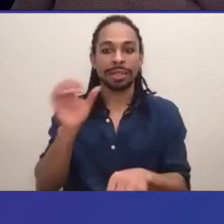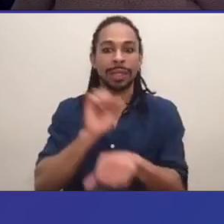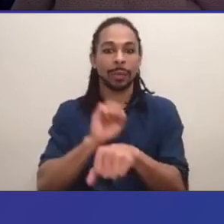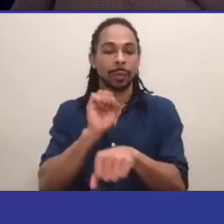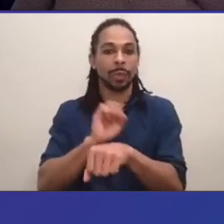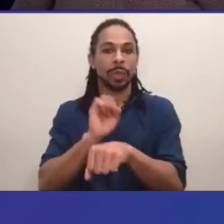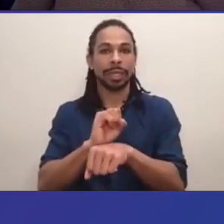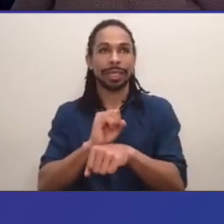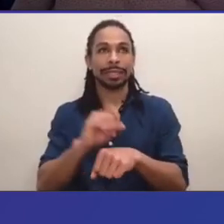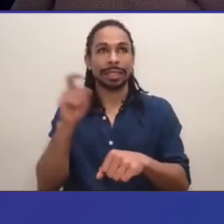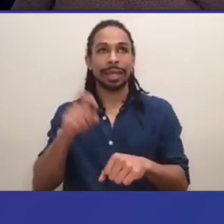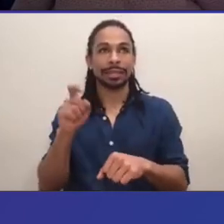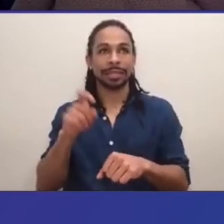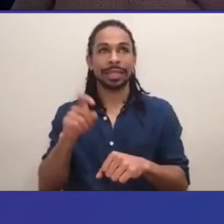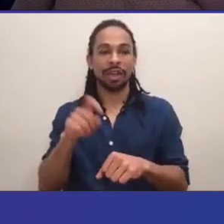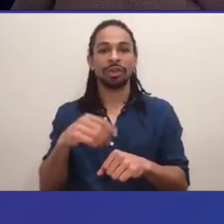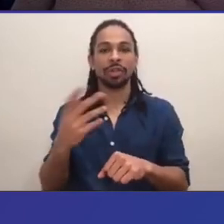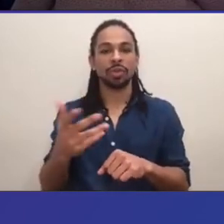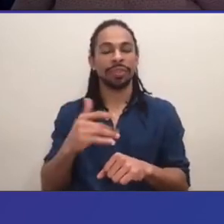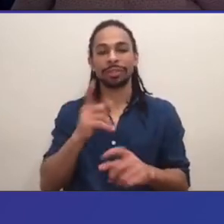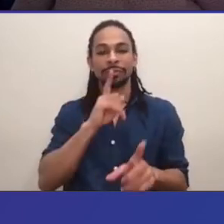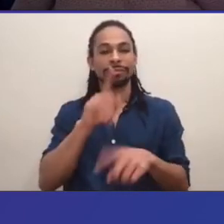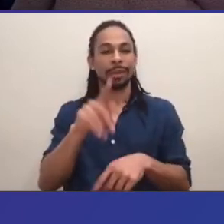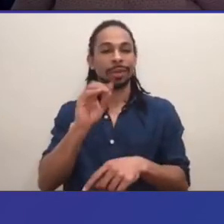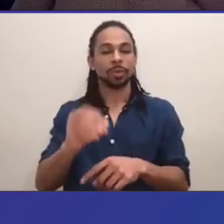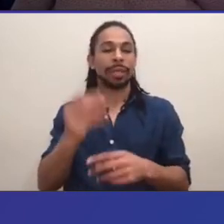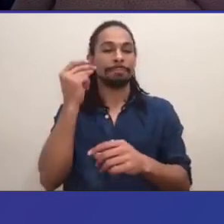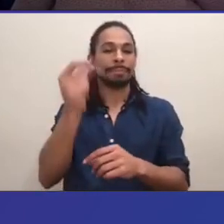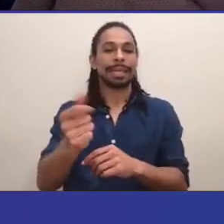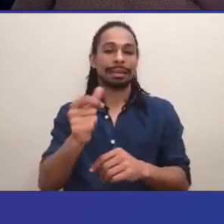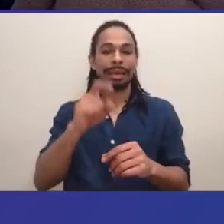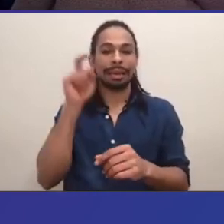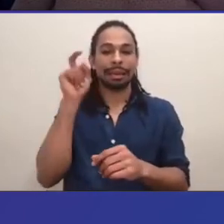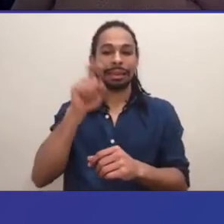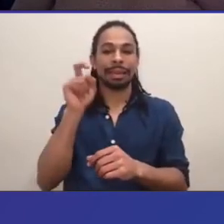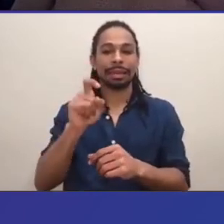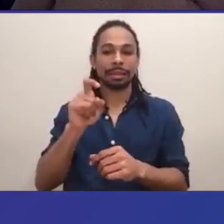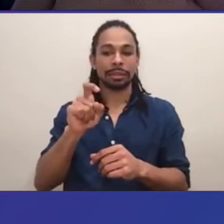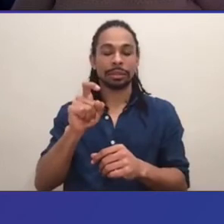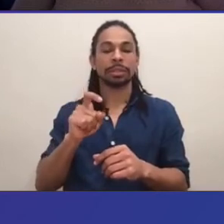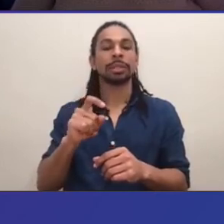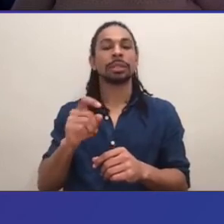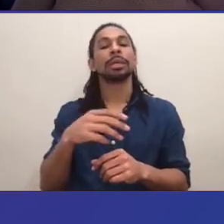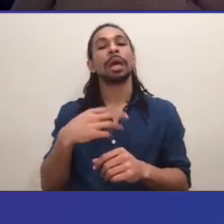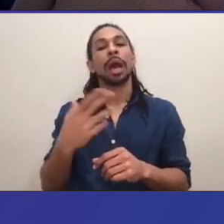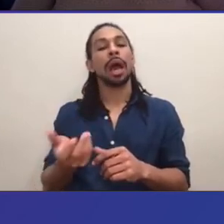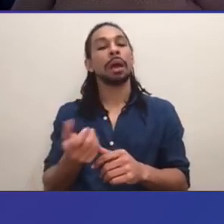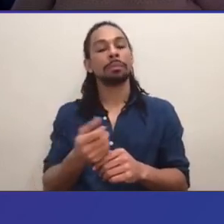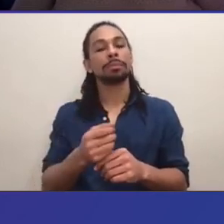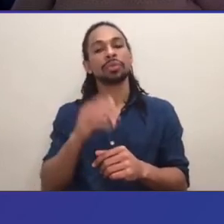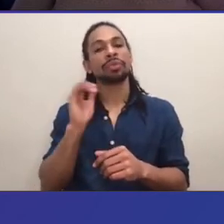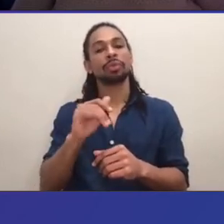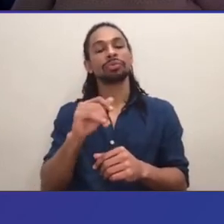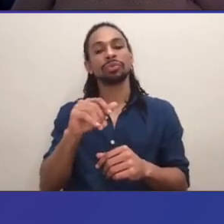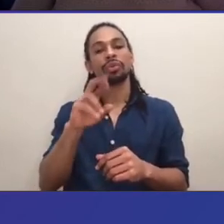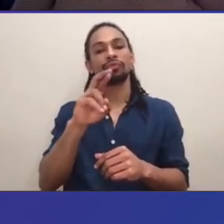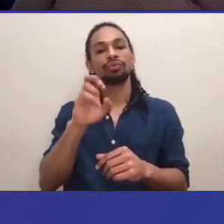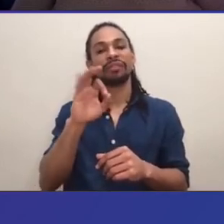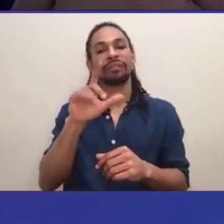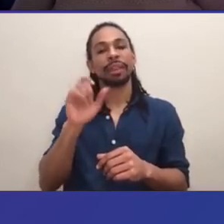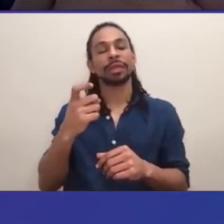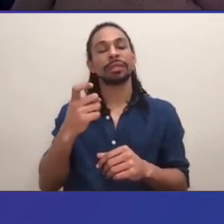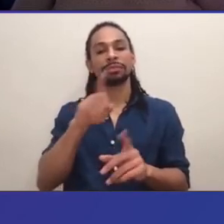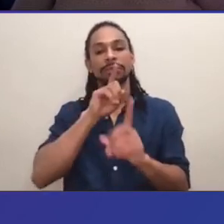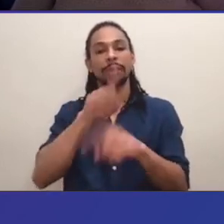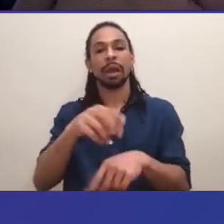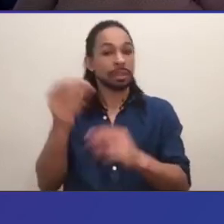we're responding to immediate needs. And those rhythms are just so different. Those reflex responses to immediate needs, and